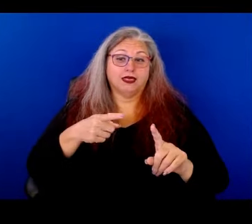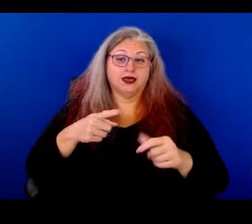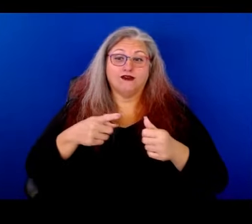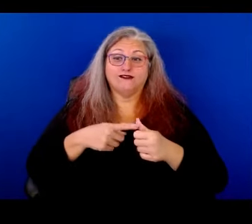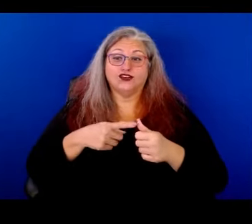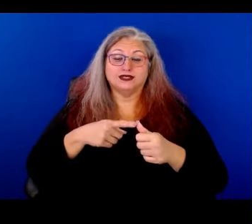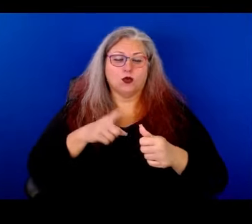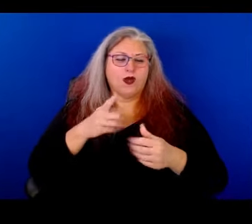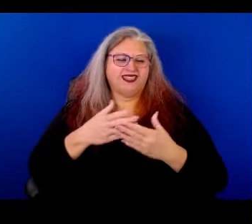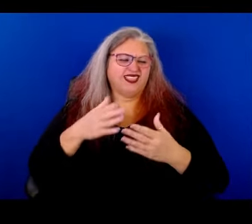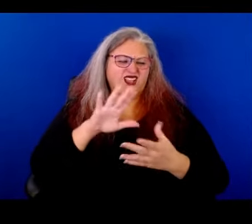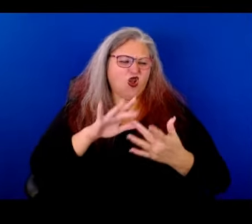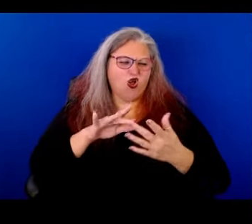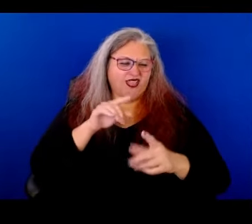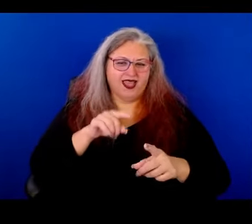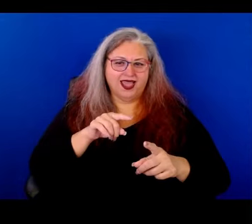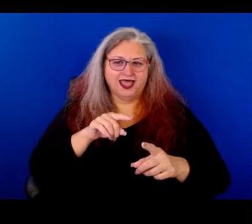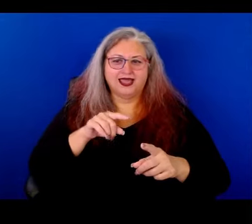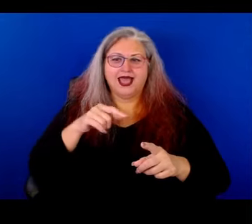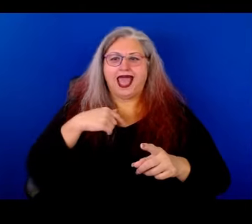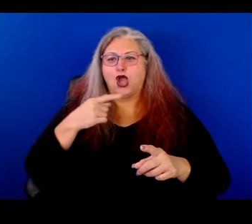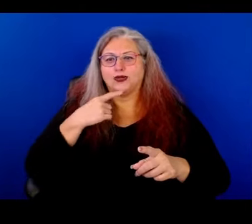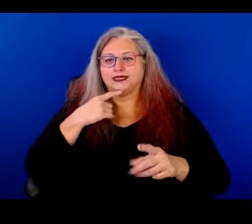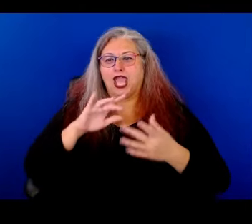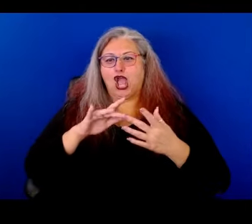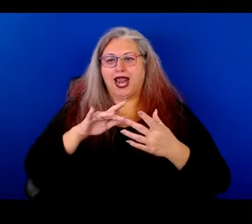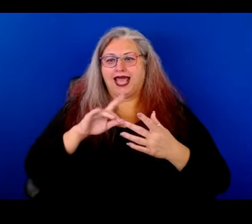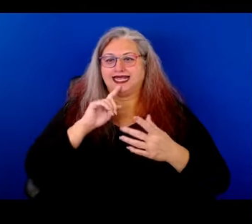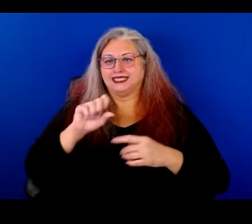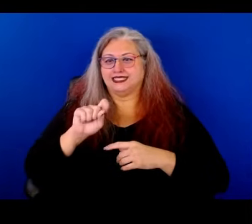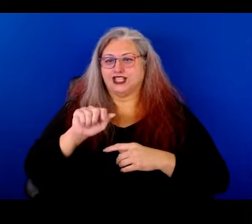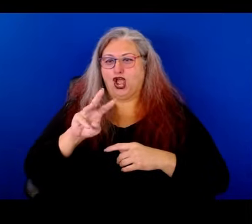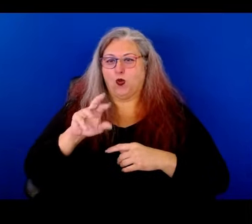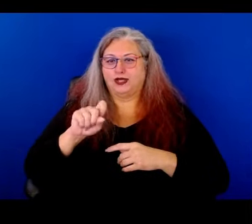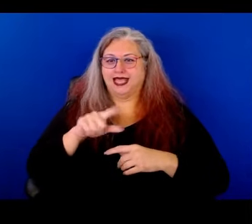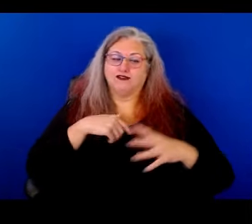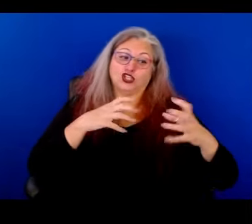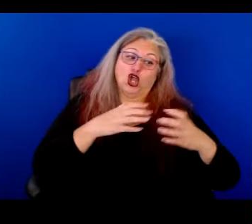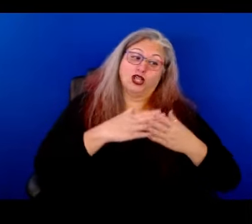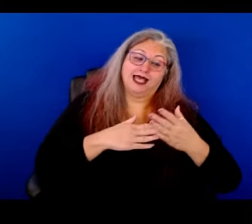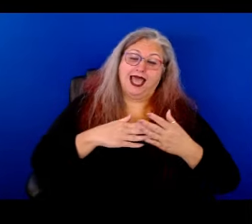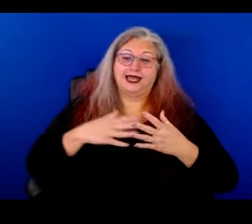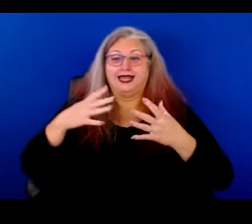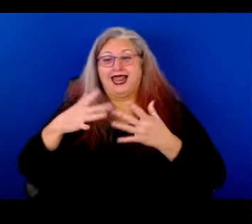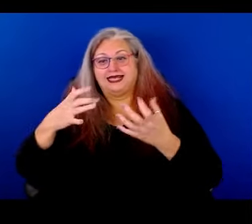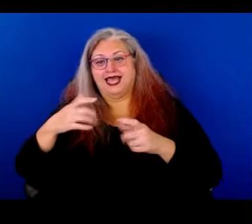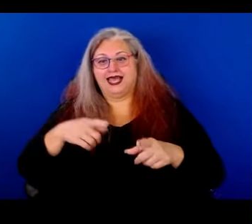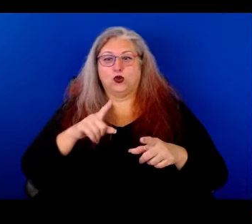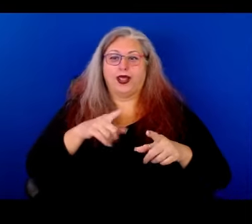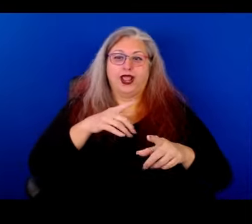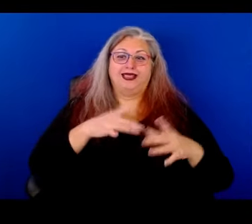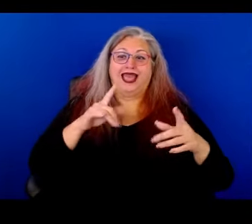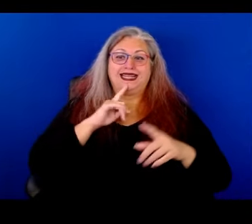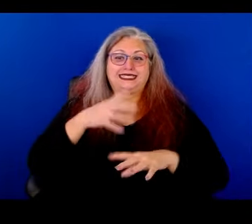there was this thing online, and I always say online is Star Wars, right? There's a dark side and light side, and this was in